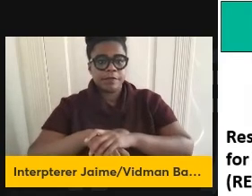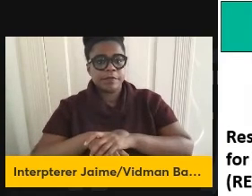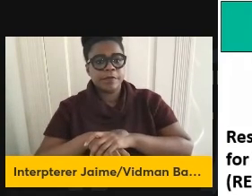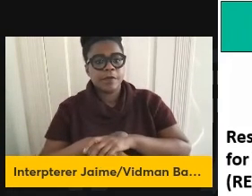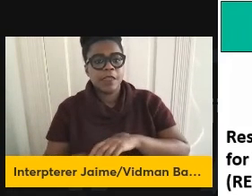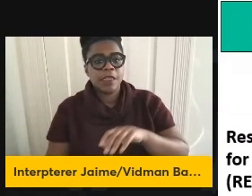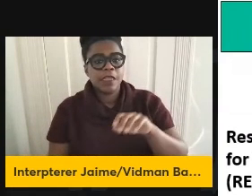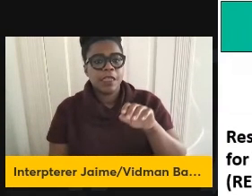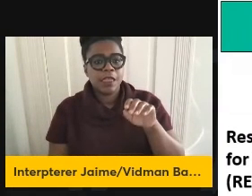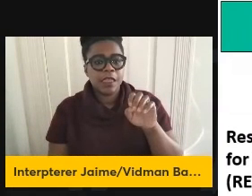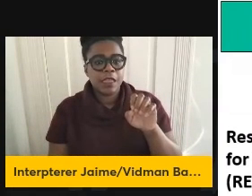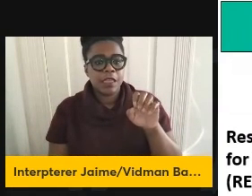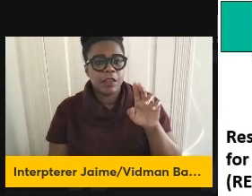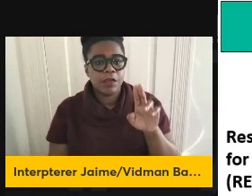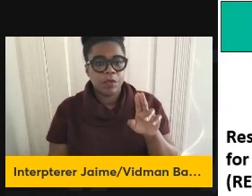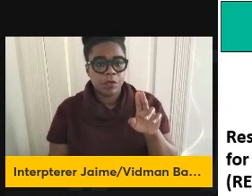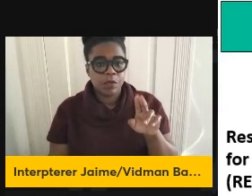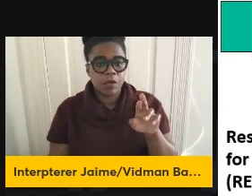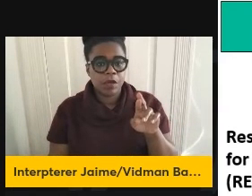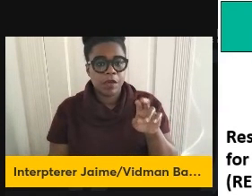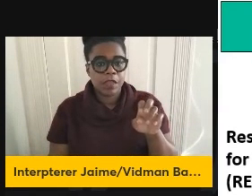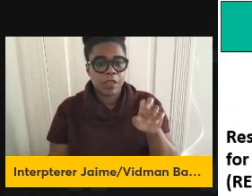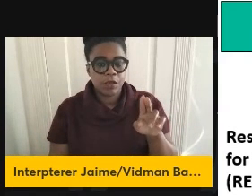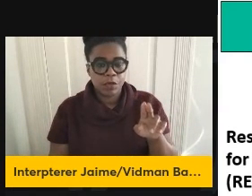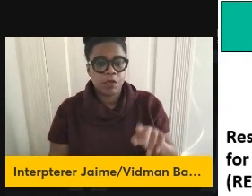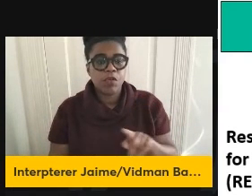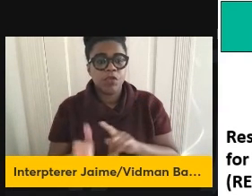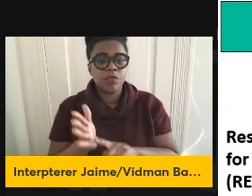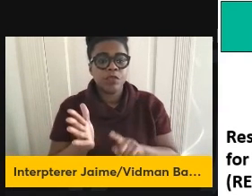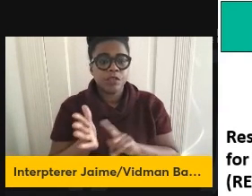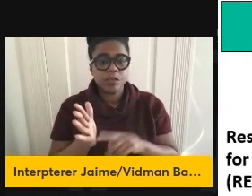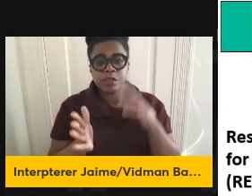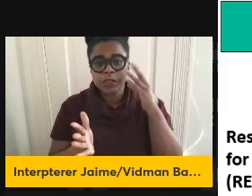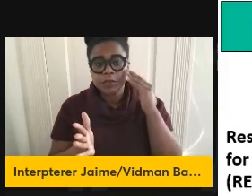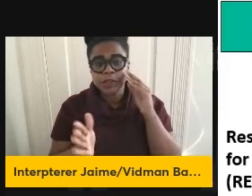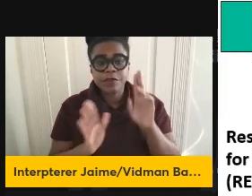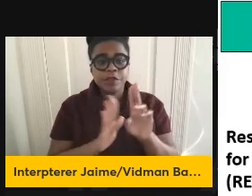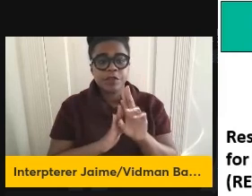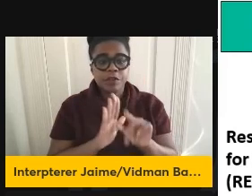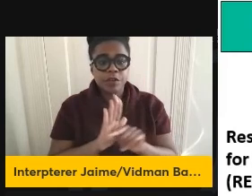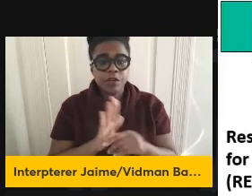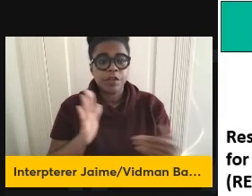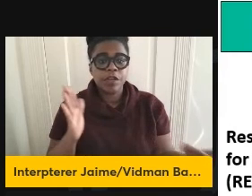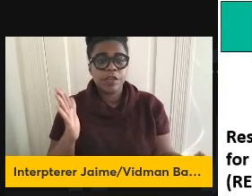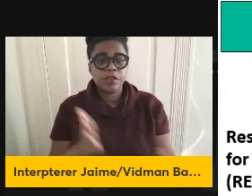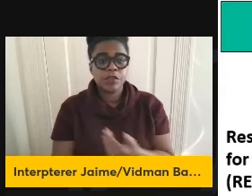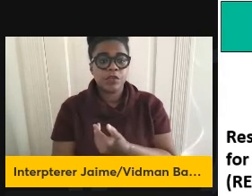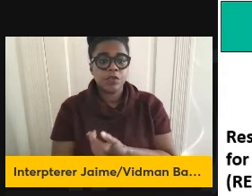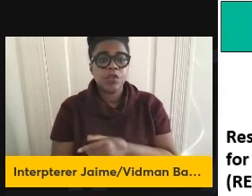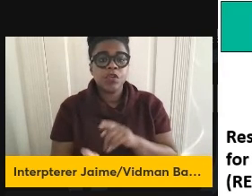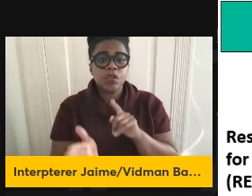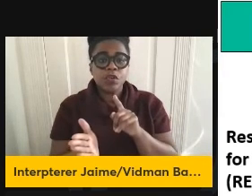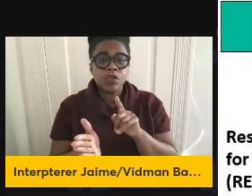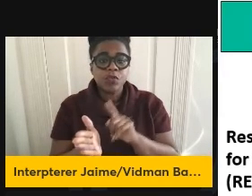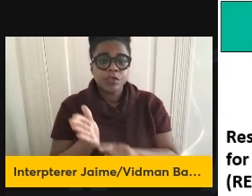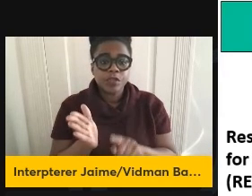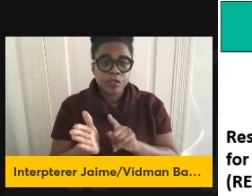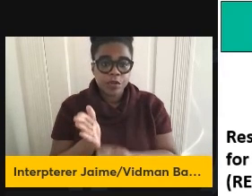REU, which is Research Experiences for Undergraduates. And we have a brand new program called Research Experience